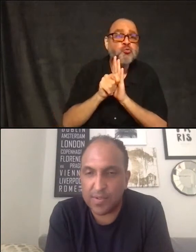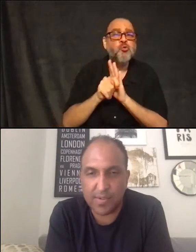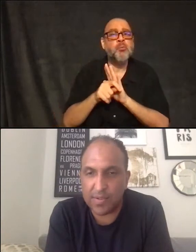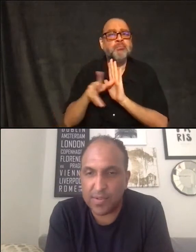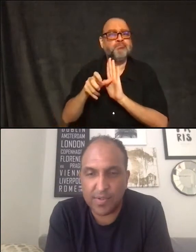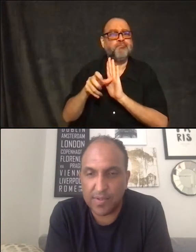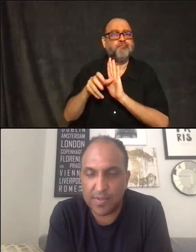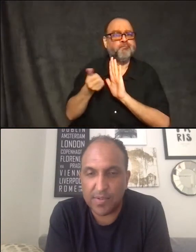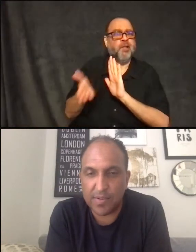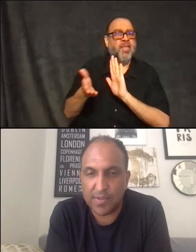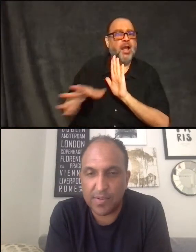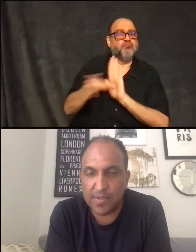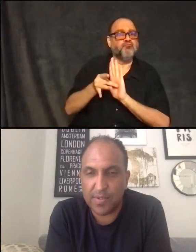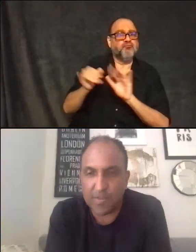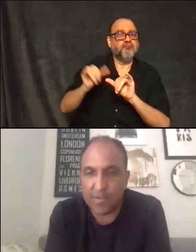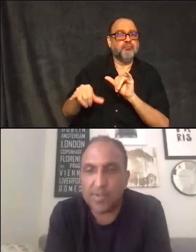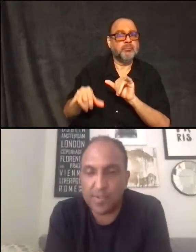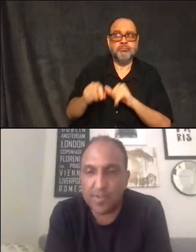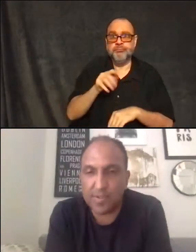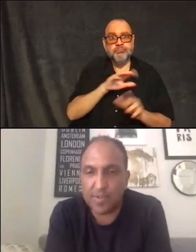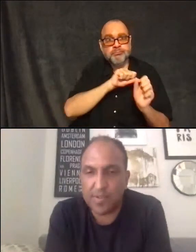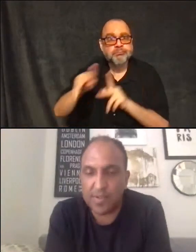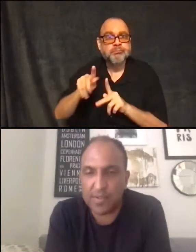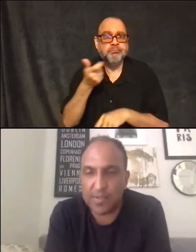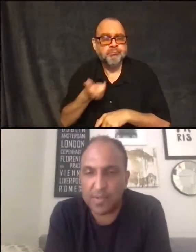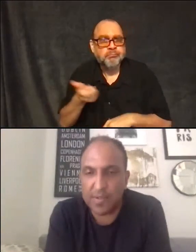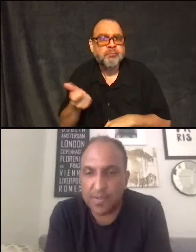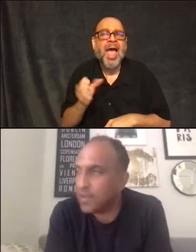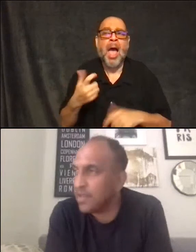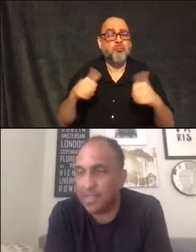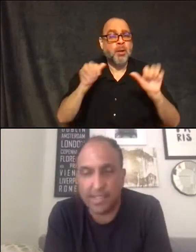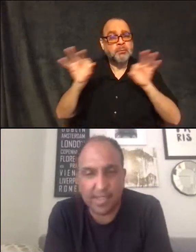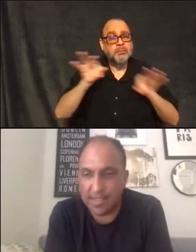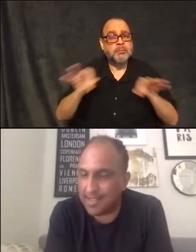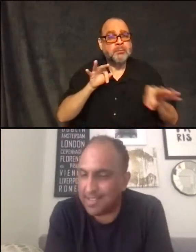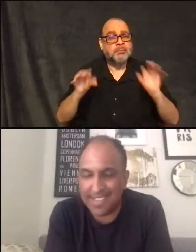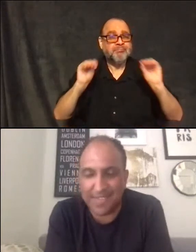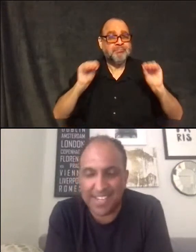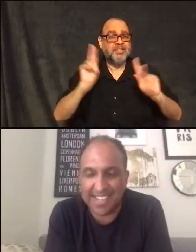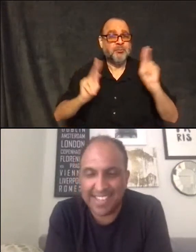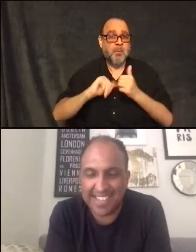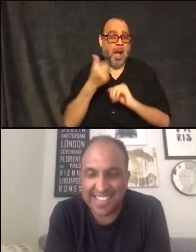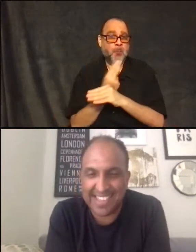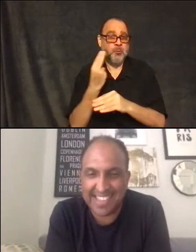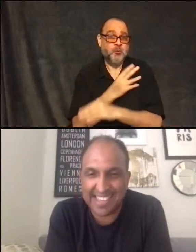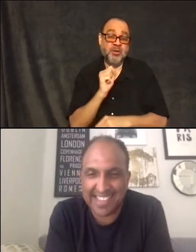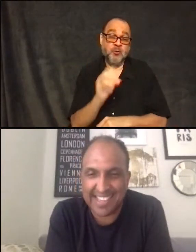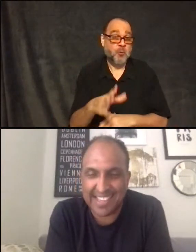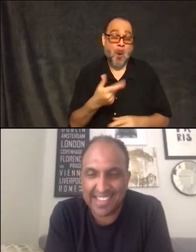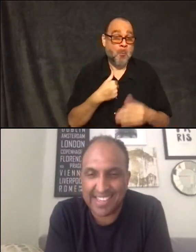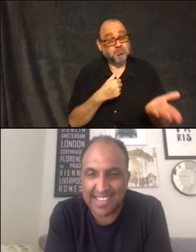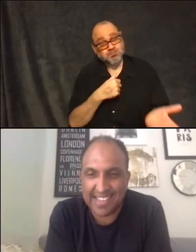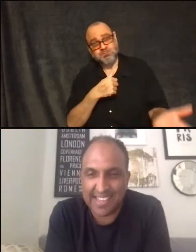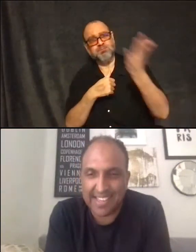people how I'm monetizing it so that they learn the same process. So I would love to have you to promote what you're doing. I think that will be a